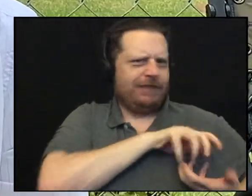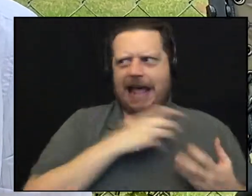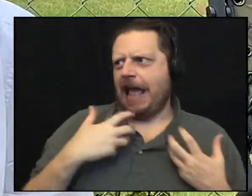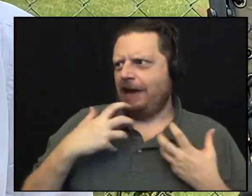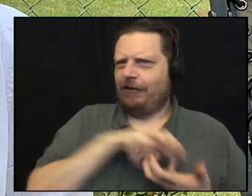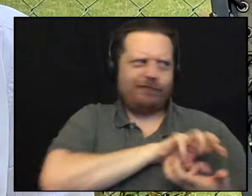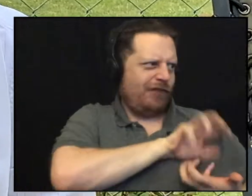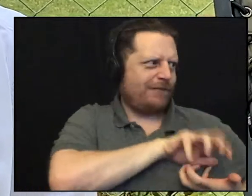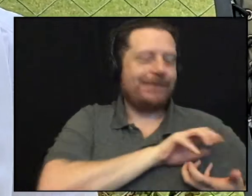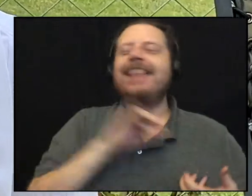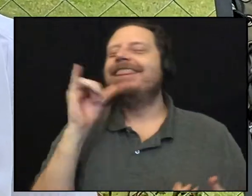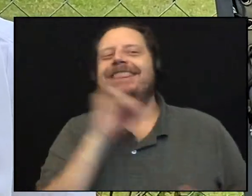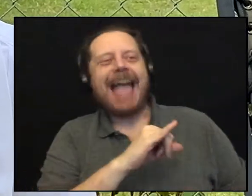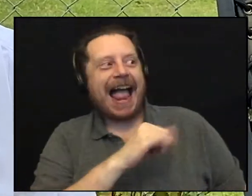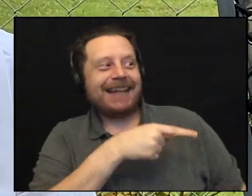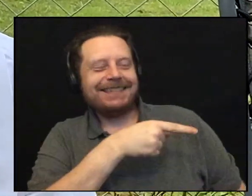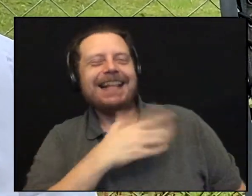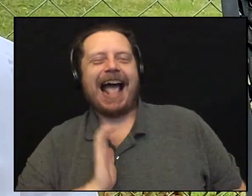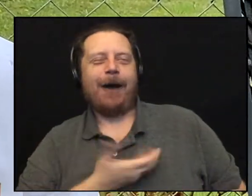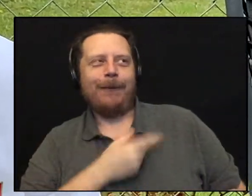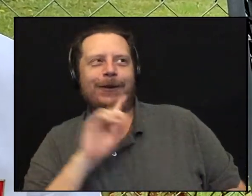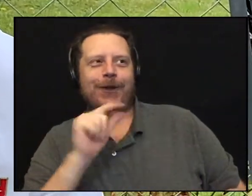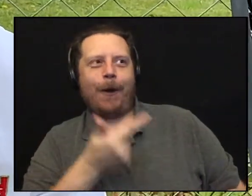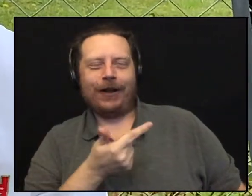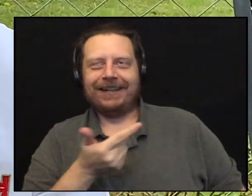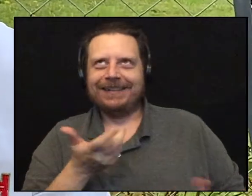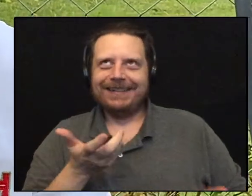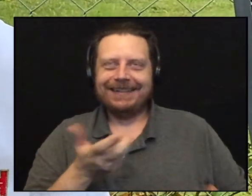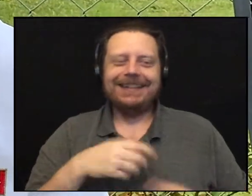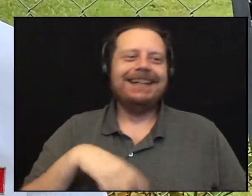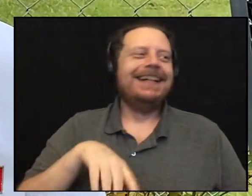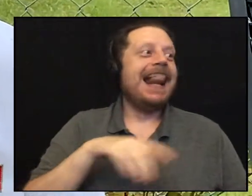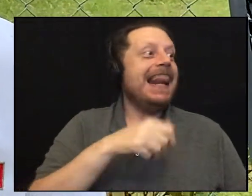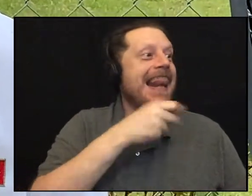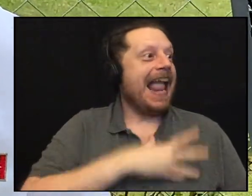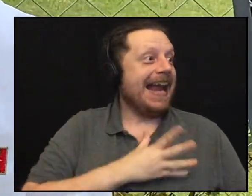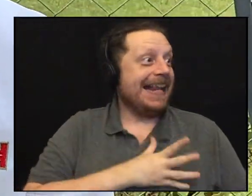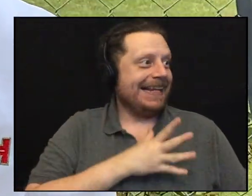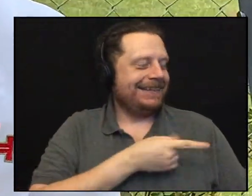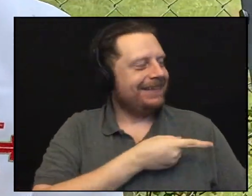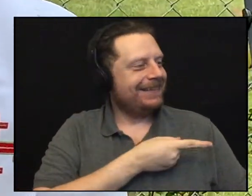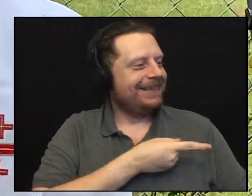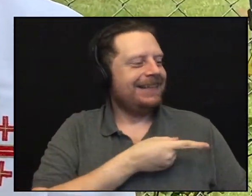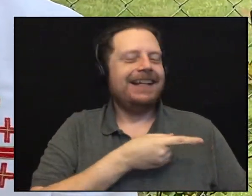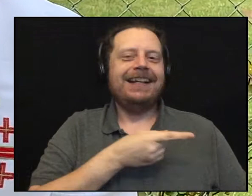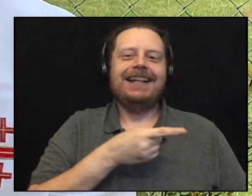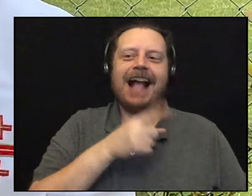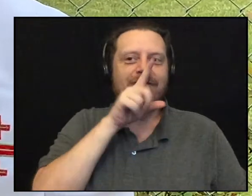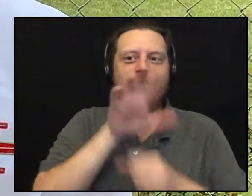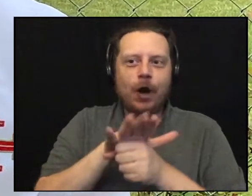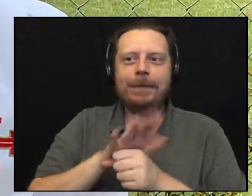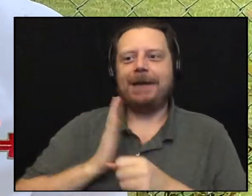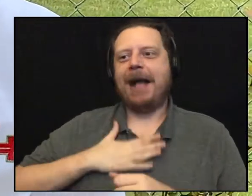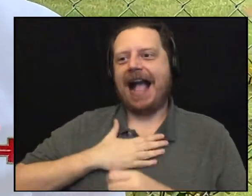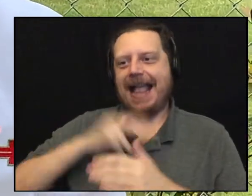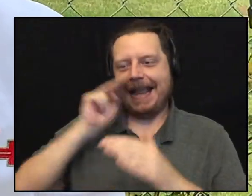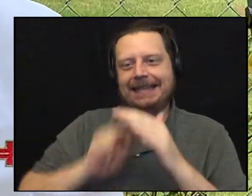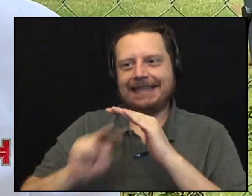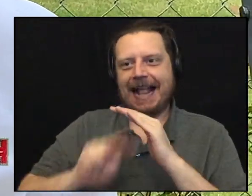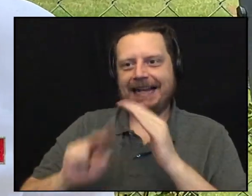That is our dog, Lady, who is affirming these insights, I'm happy to